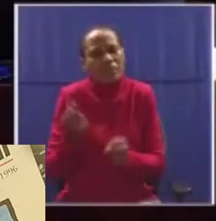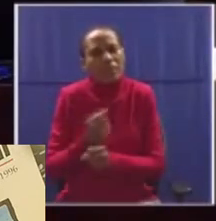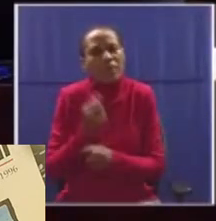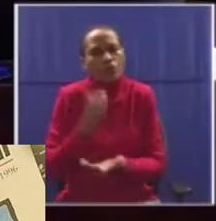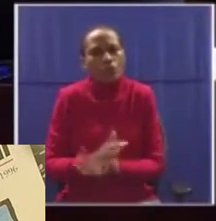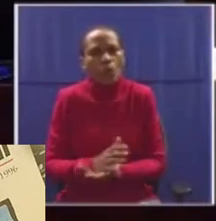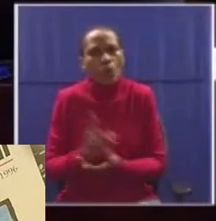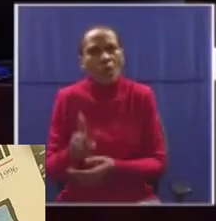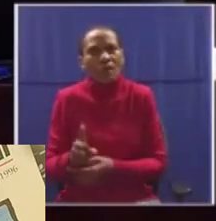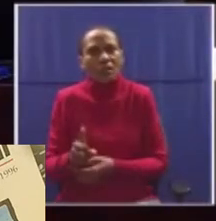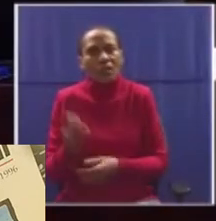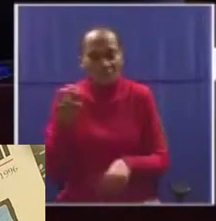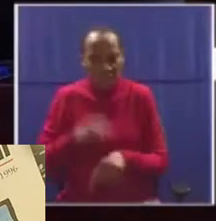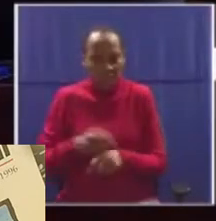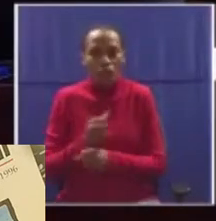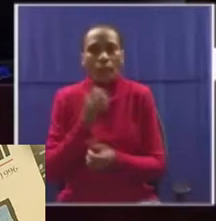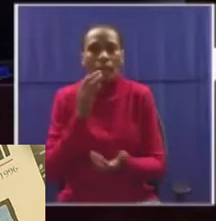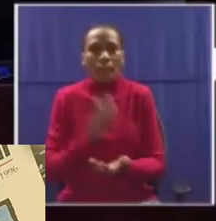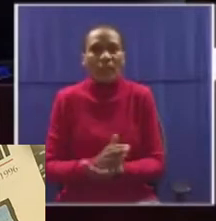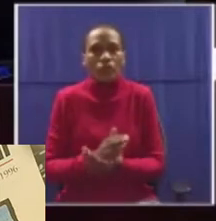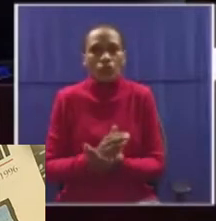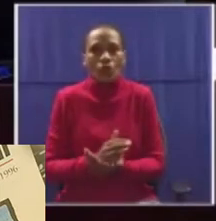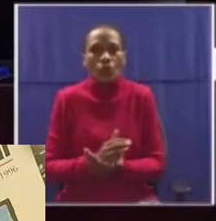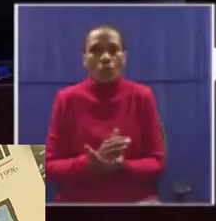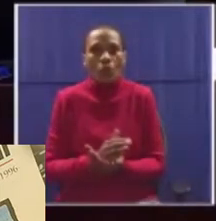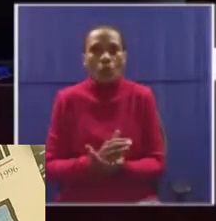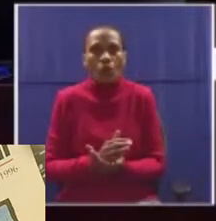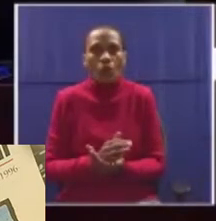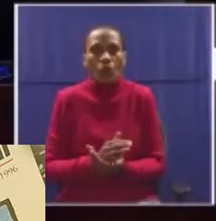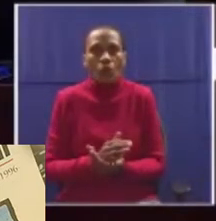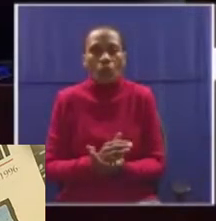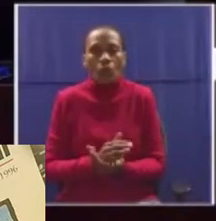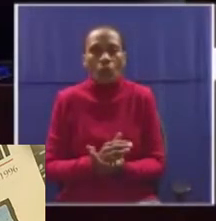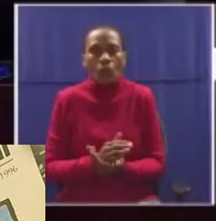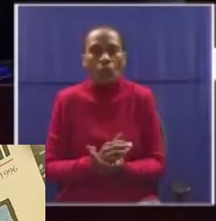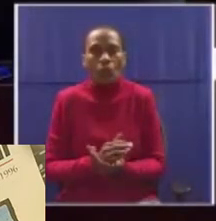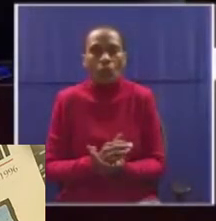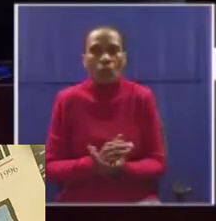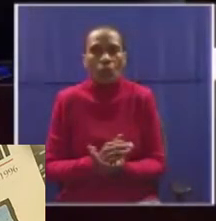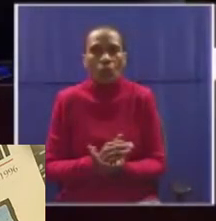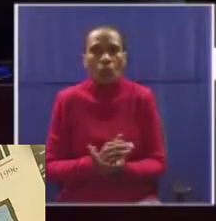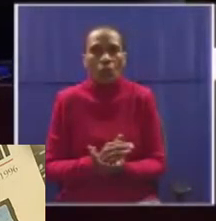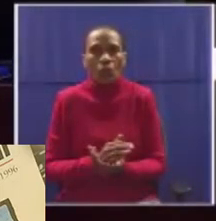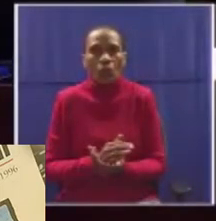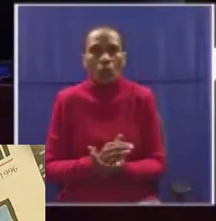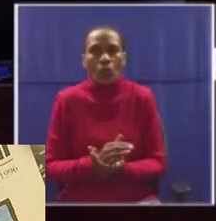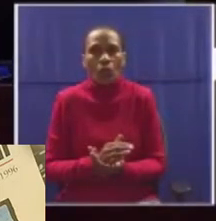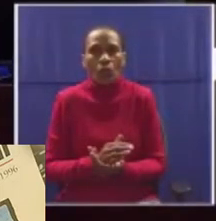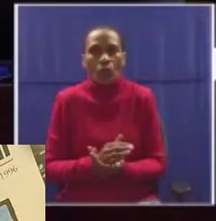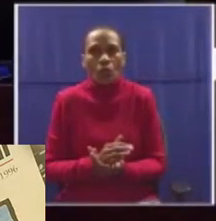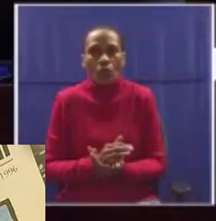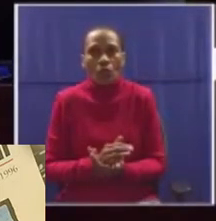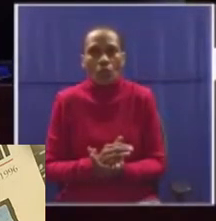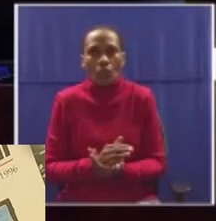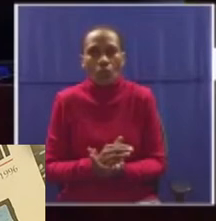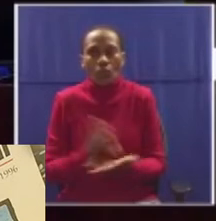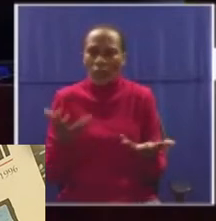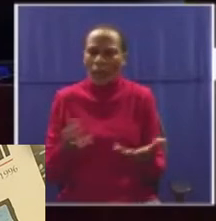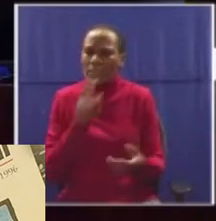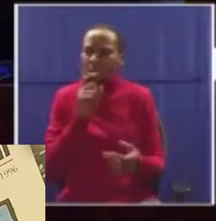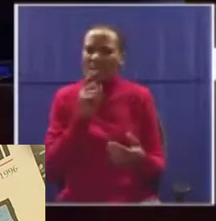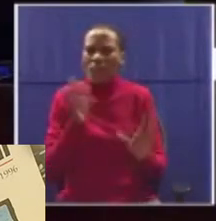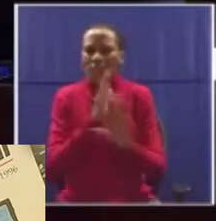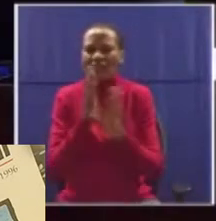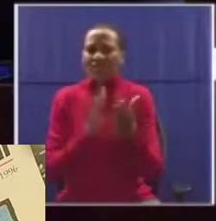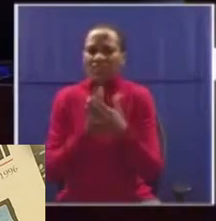applications must be made to the designated interception judge now it's interesting to hear what the designated interception